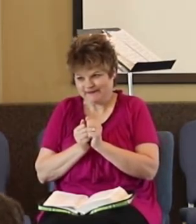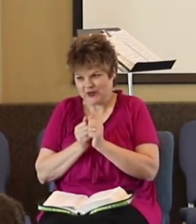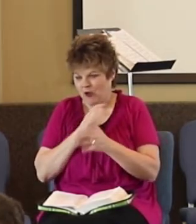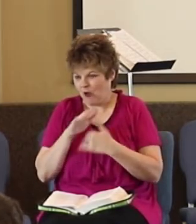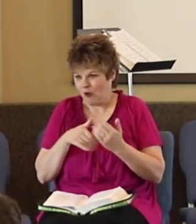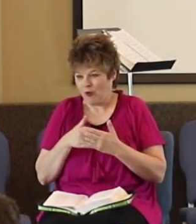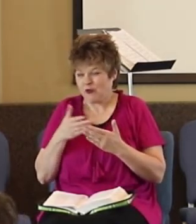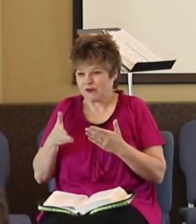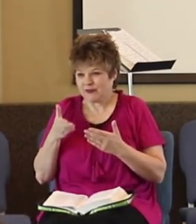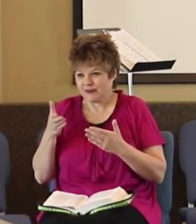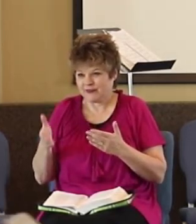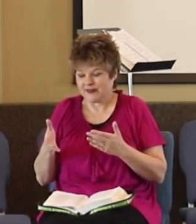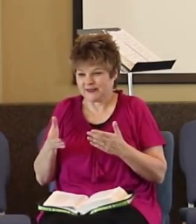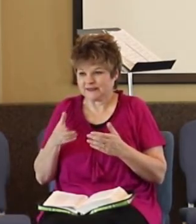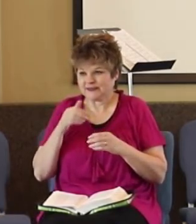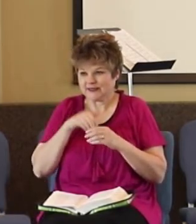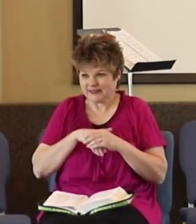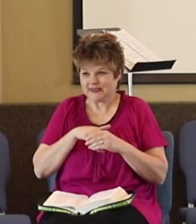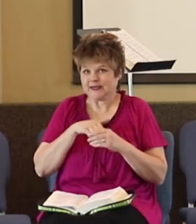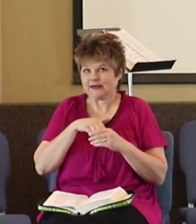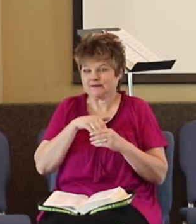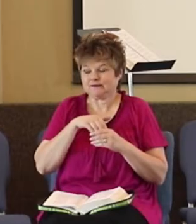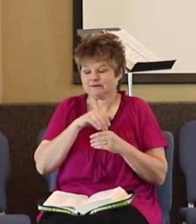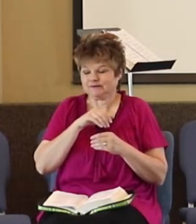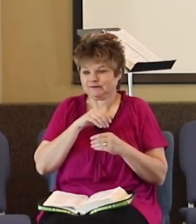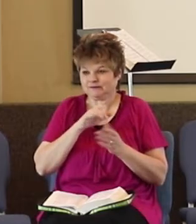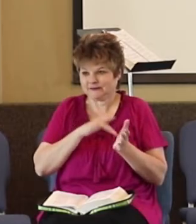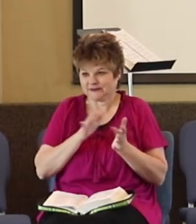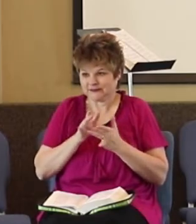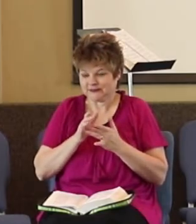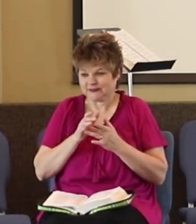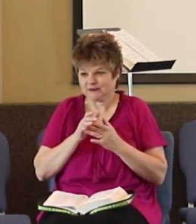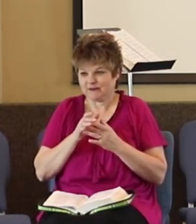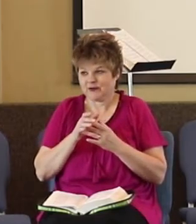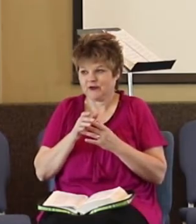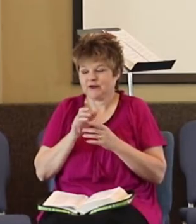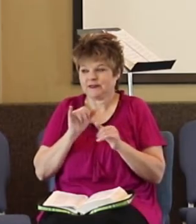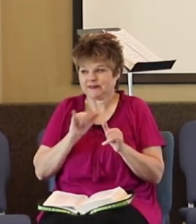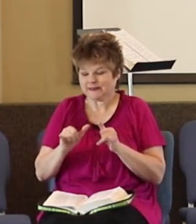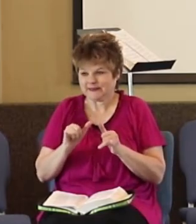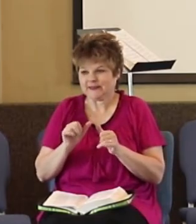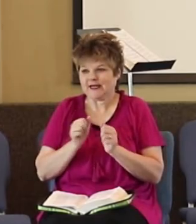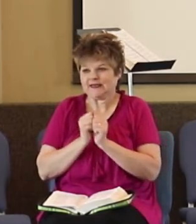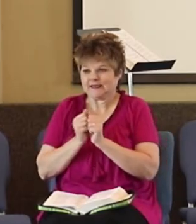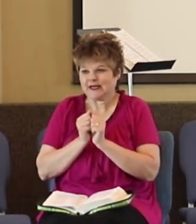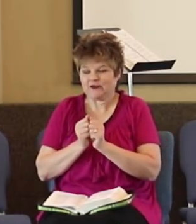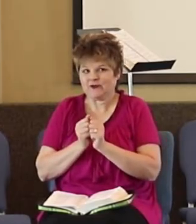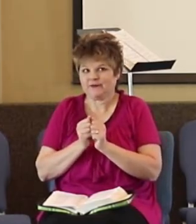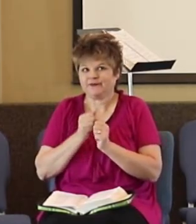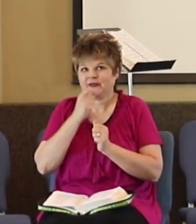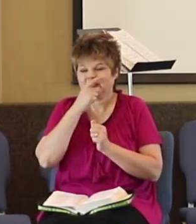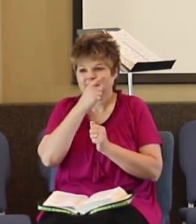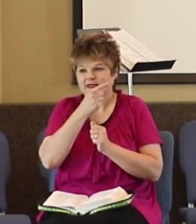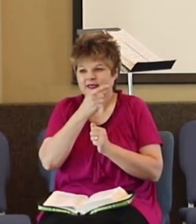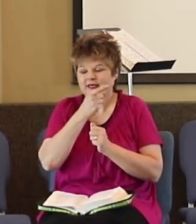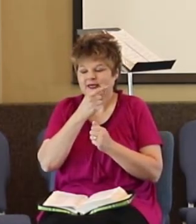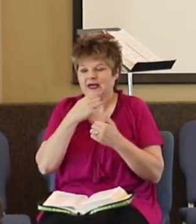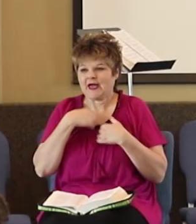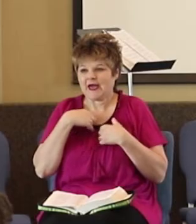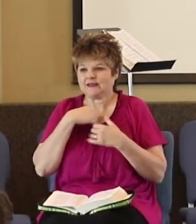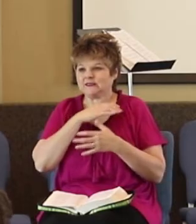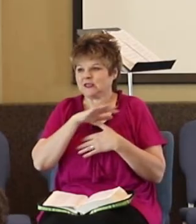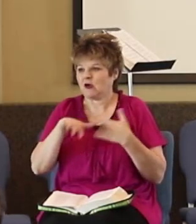All things in him are held together. He's got the whole world